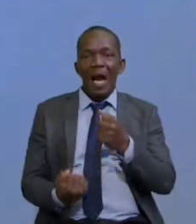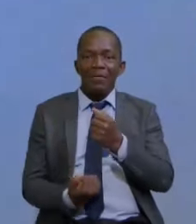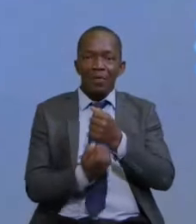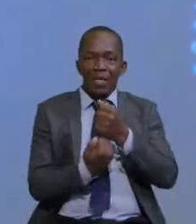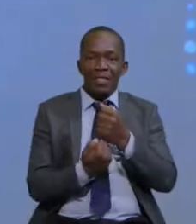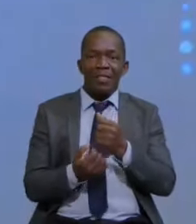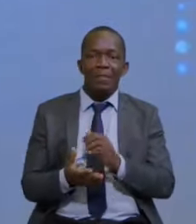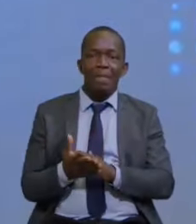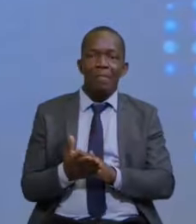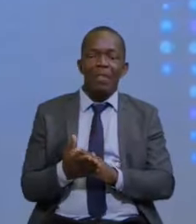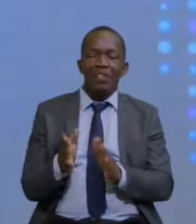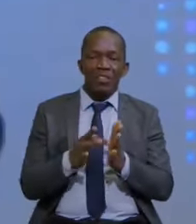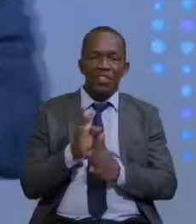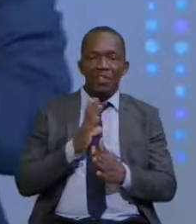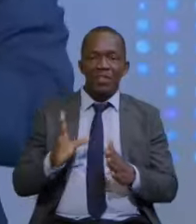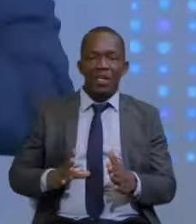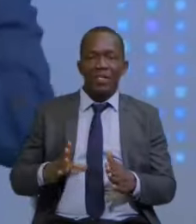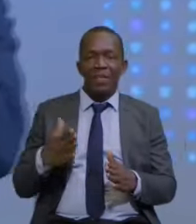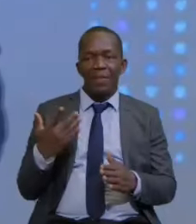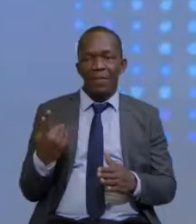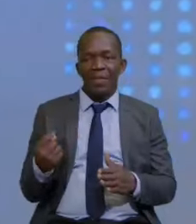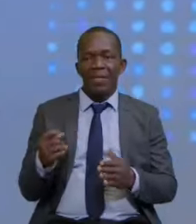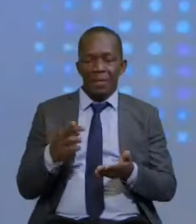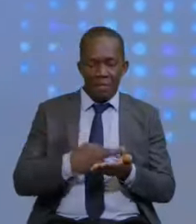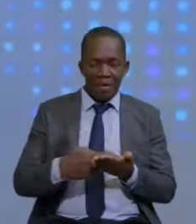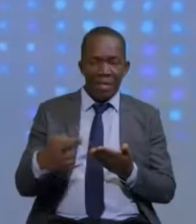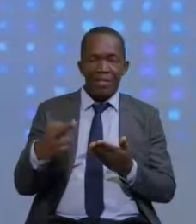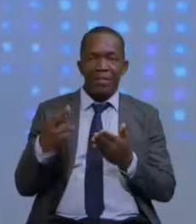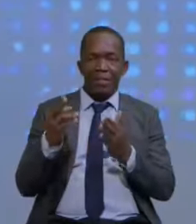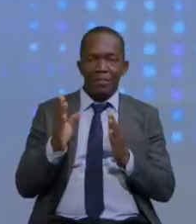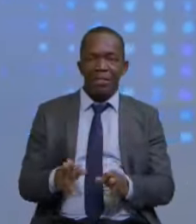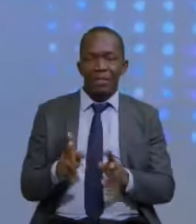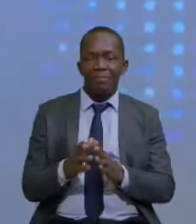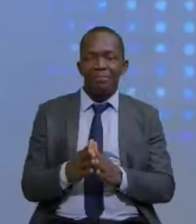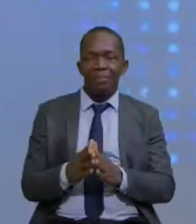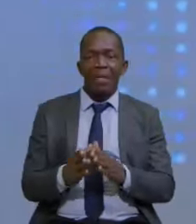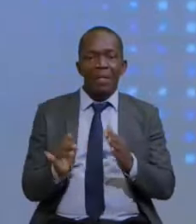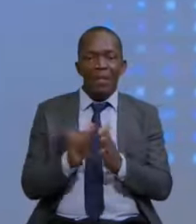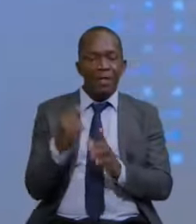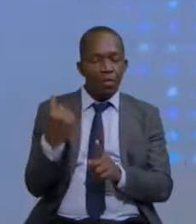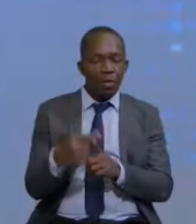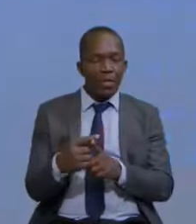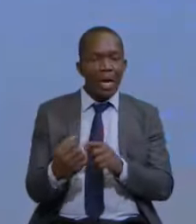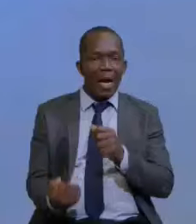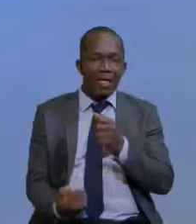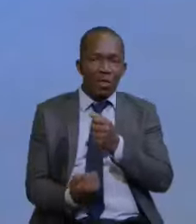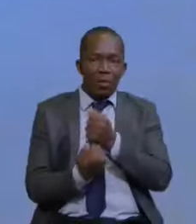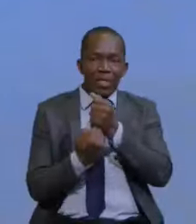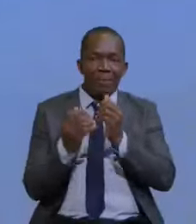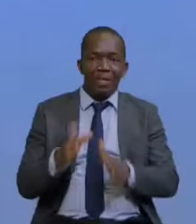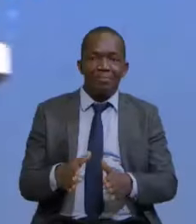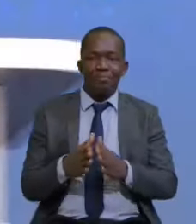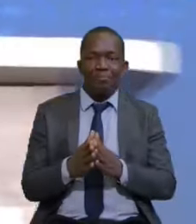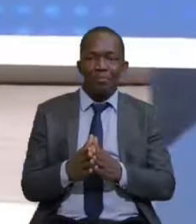You see that word there? Advocates. Advocates are people that plead. You've been guilty of